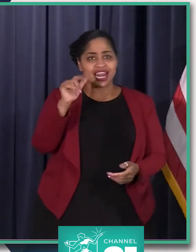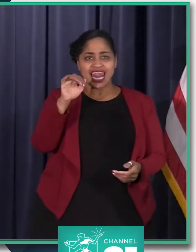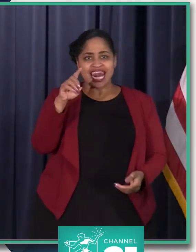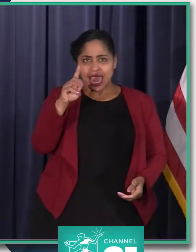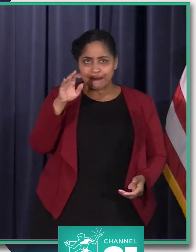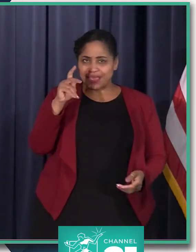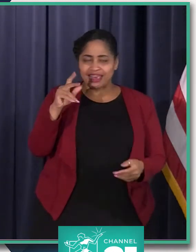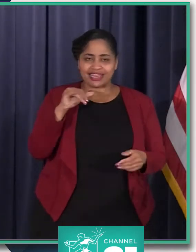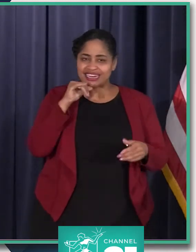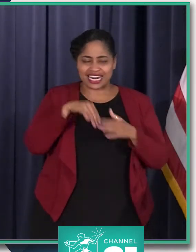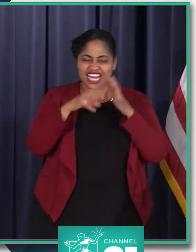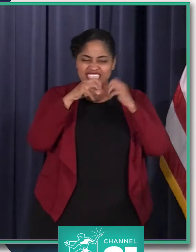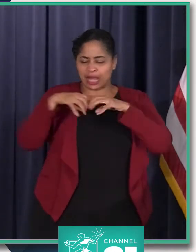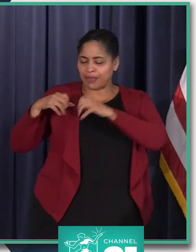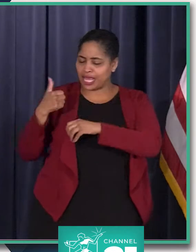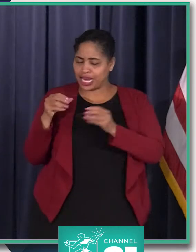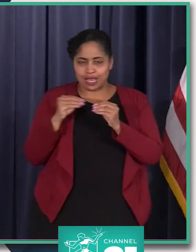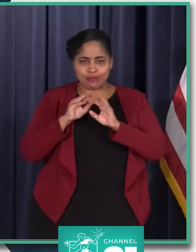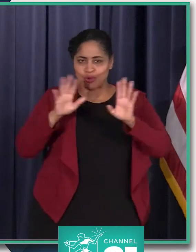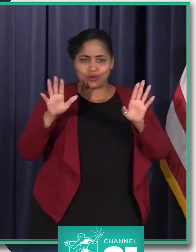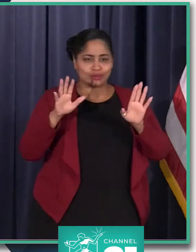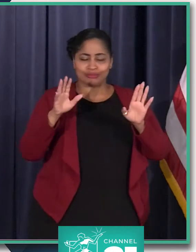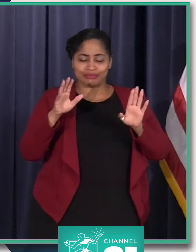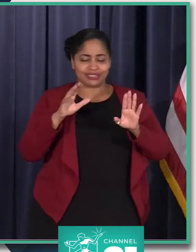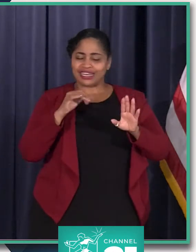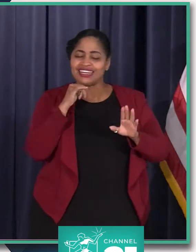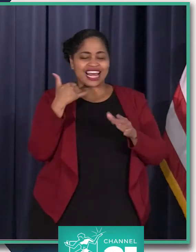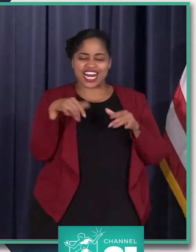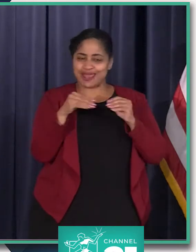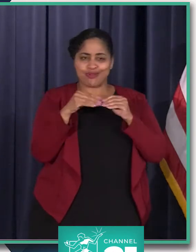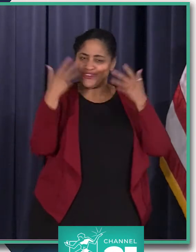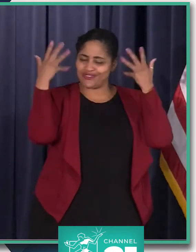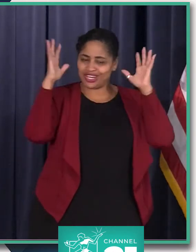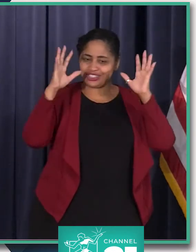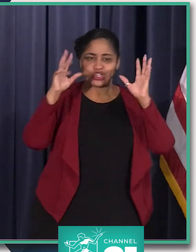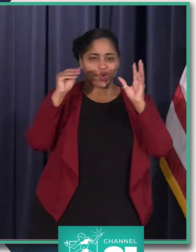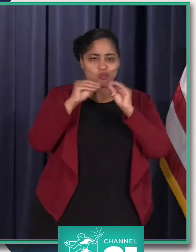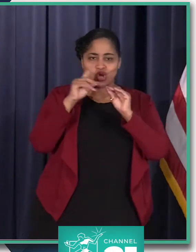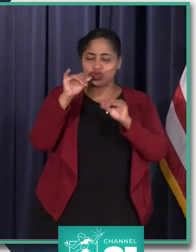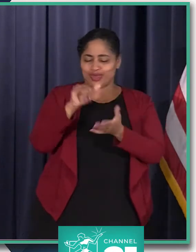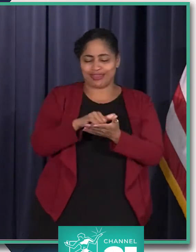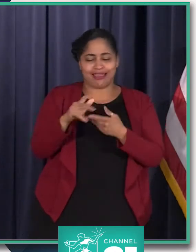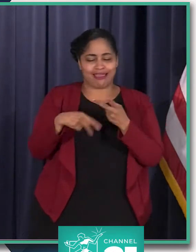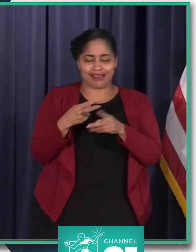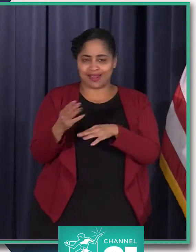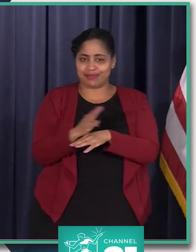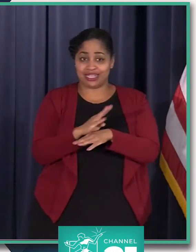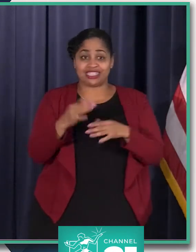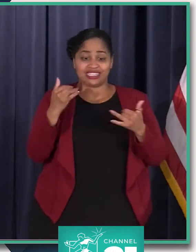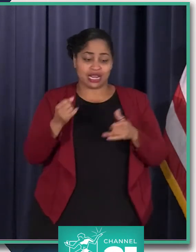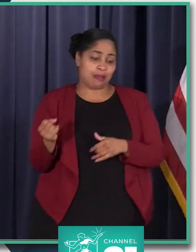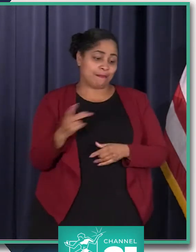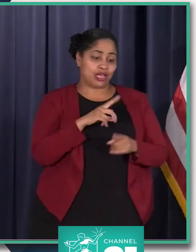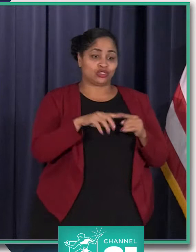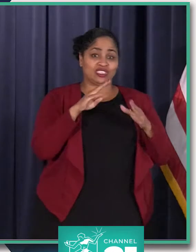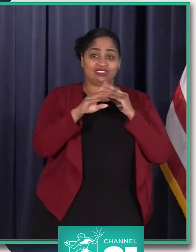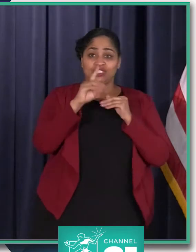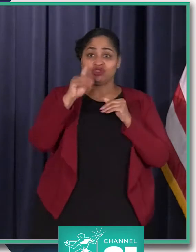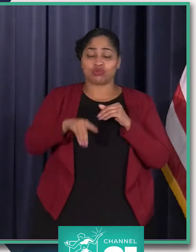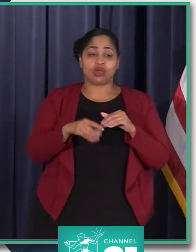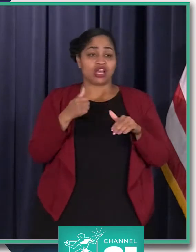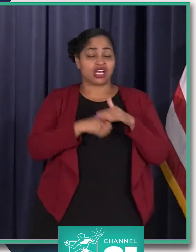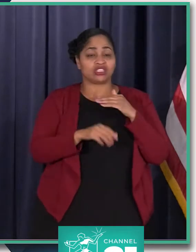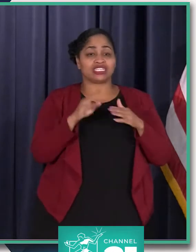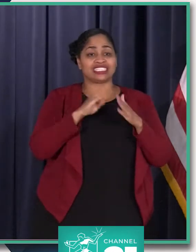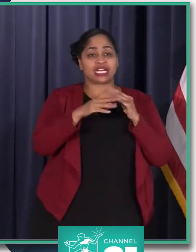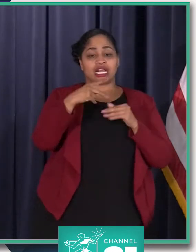business. Anybody brings up a land bank and demolition, don't even pay any attention to them. They're out of the business. This is back now under the city of Detroit, under the city